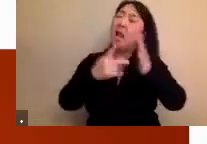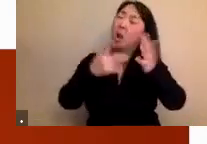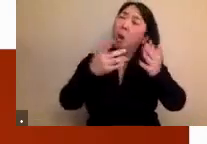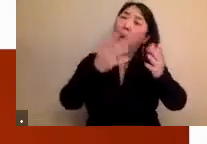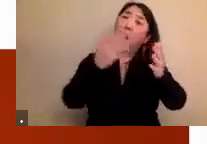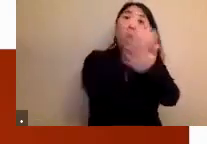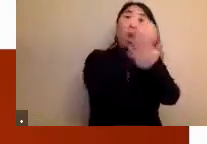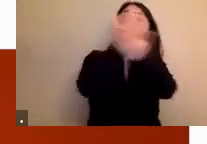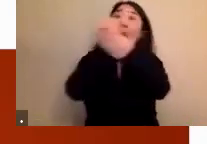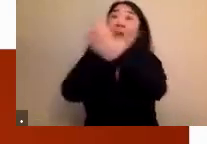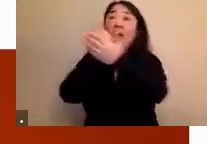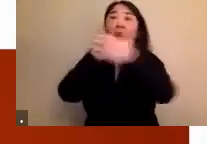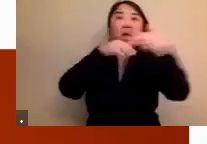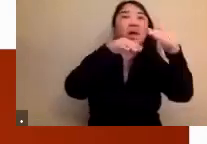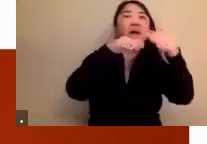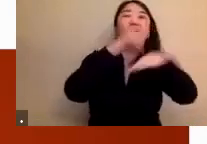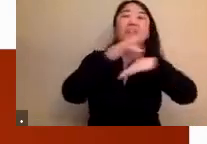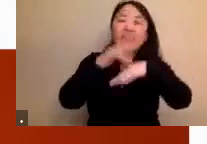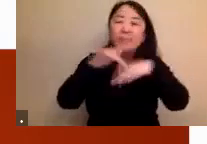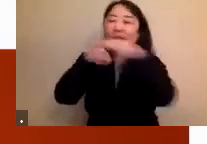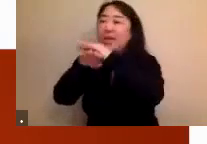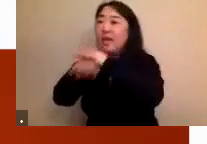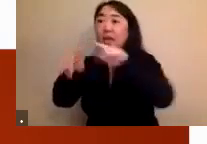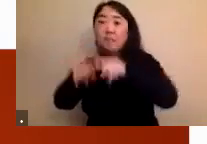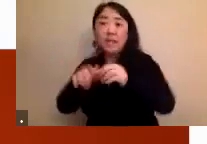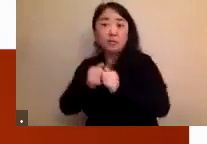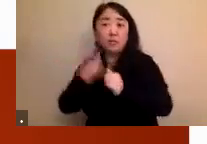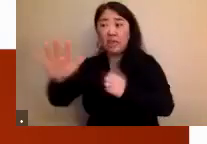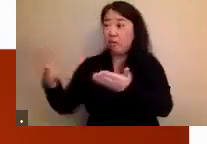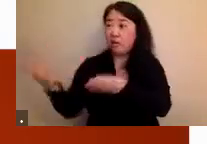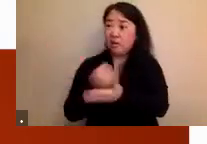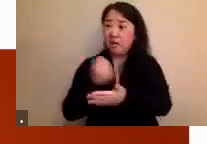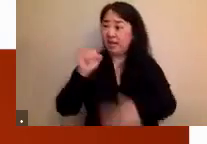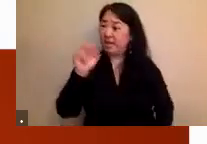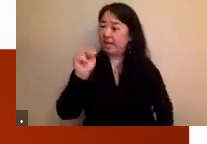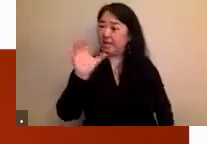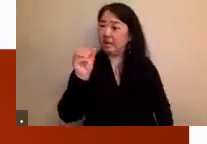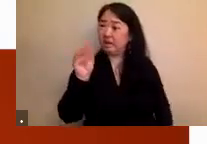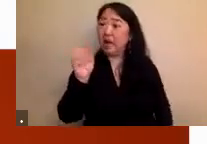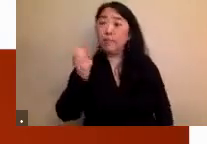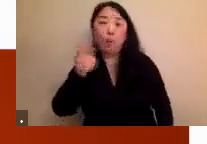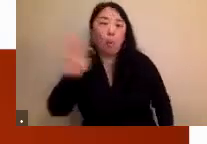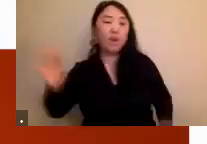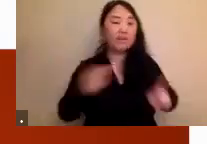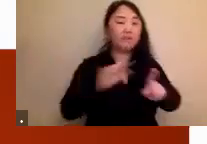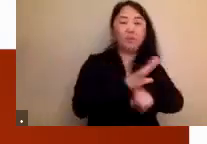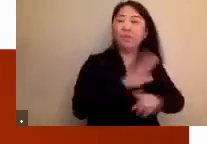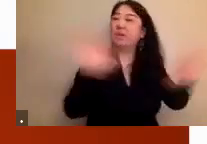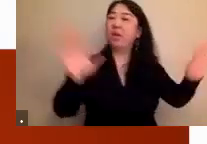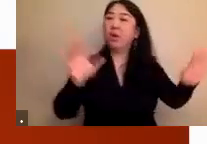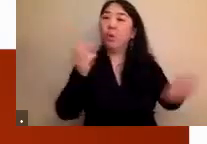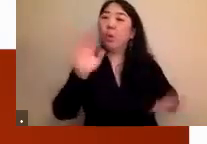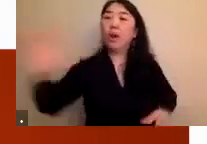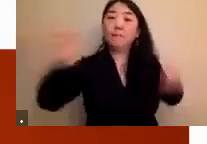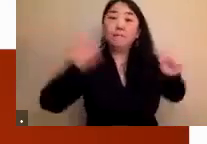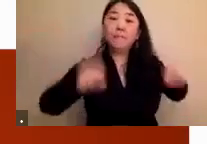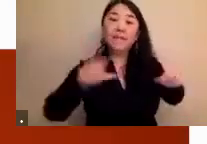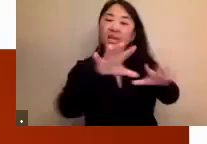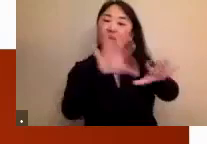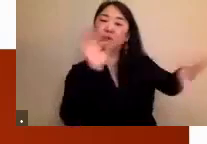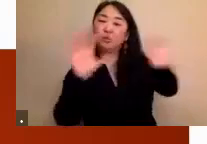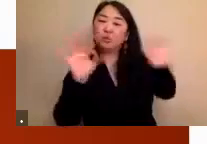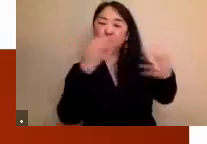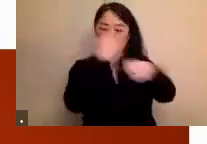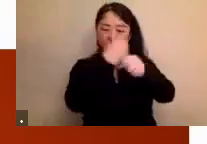people, not based on their income or their influence, and their ability to choose. That's very hard because we know